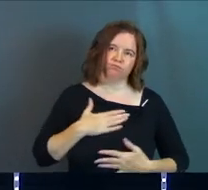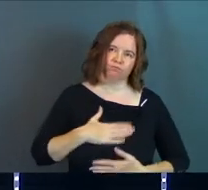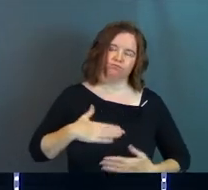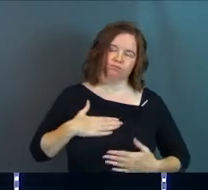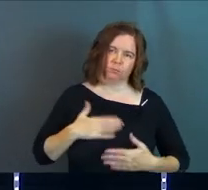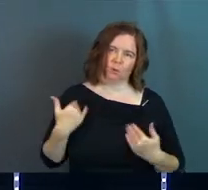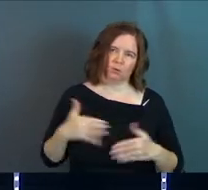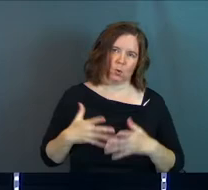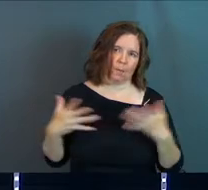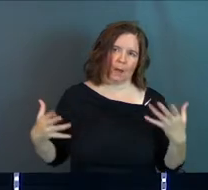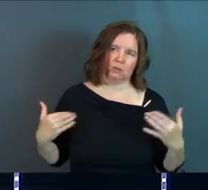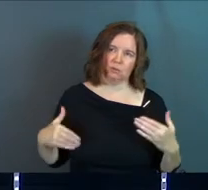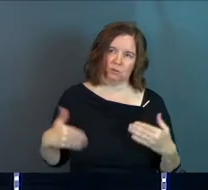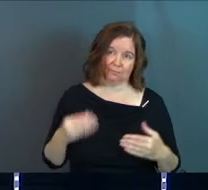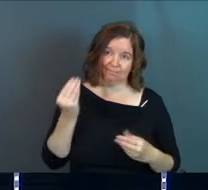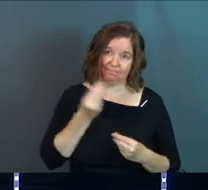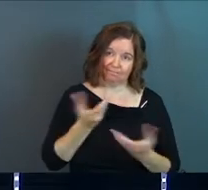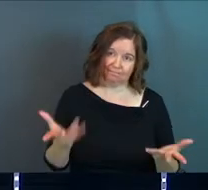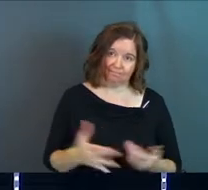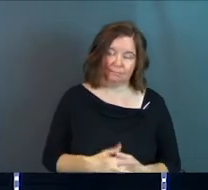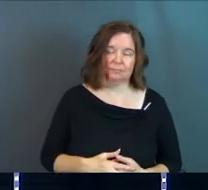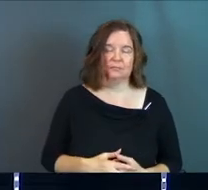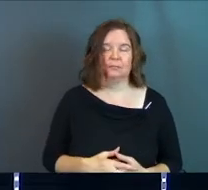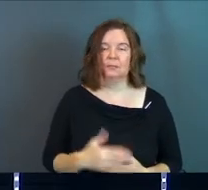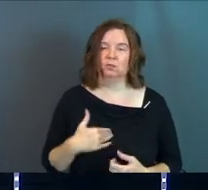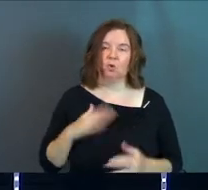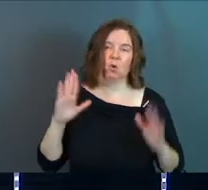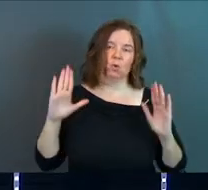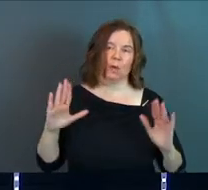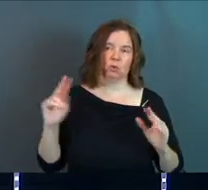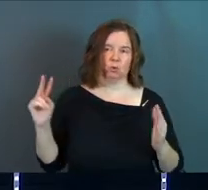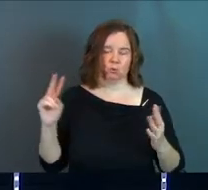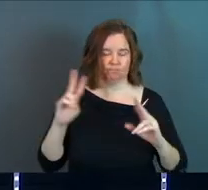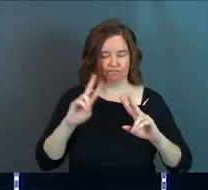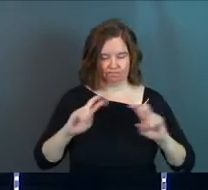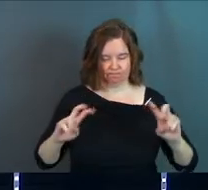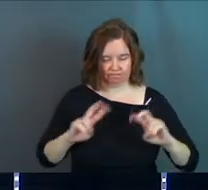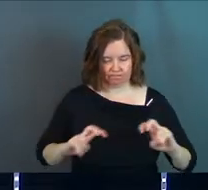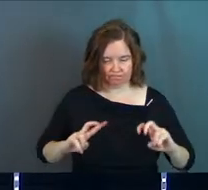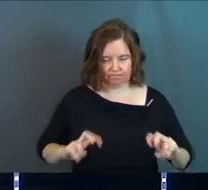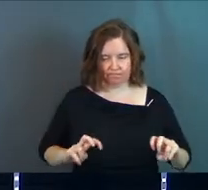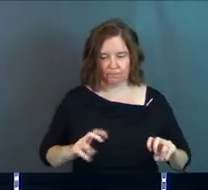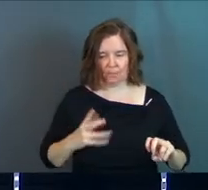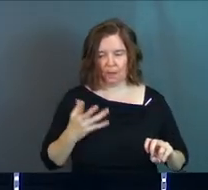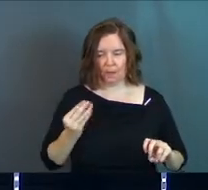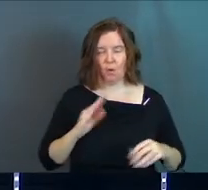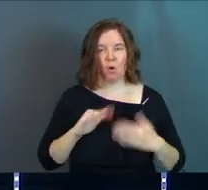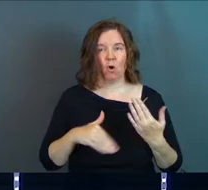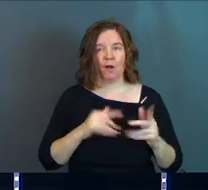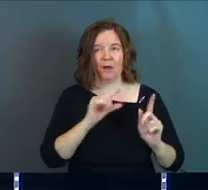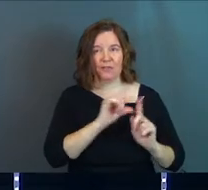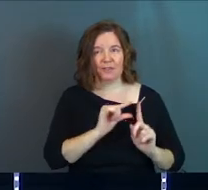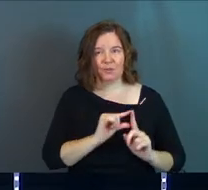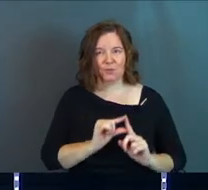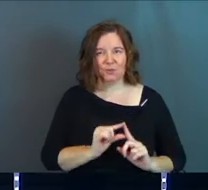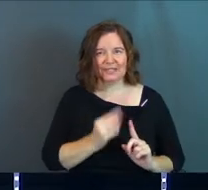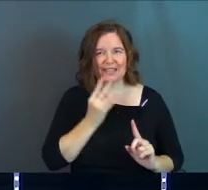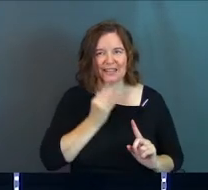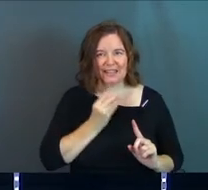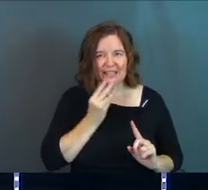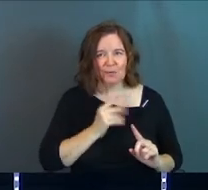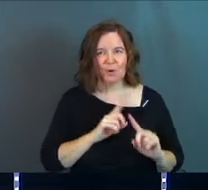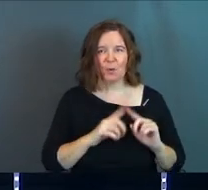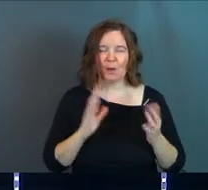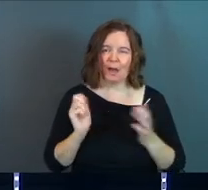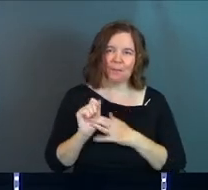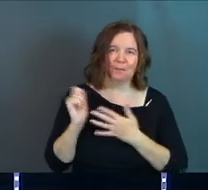series so much, by the way. It's been so great to look at all these words in the Hebrew and what